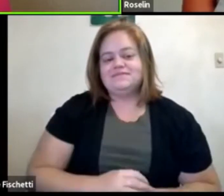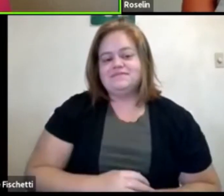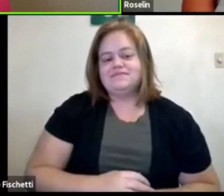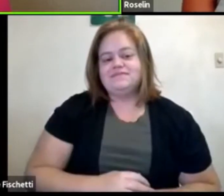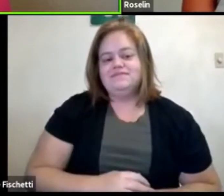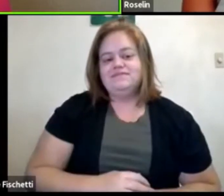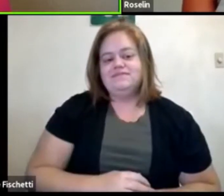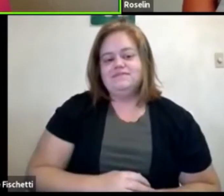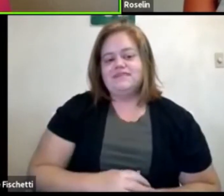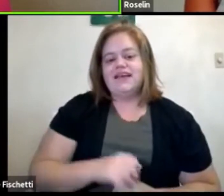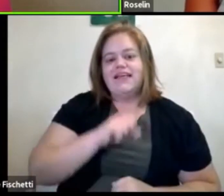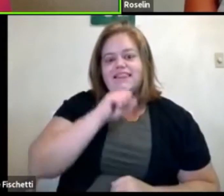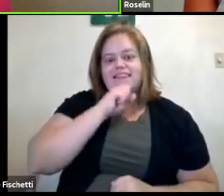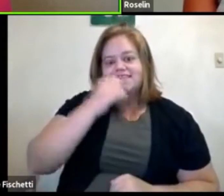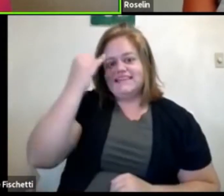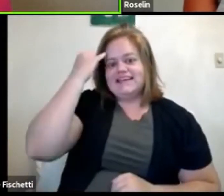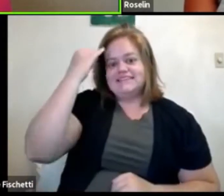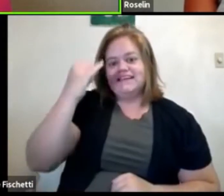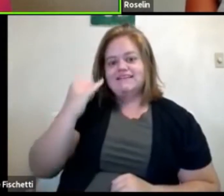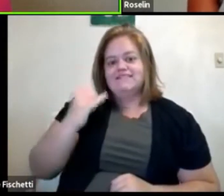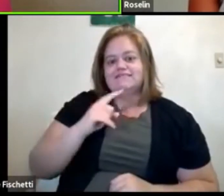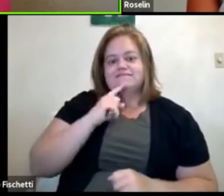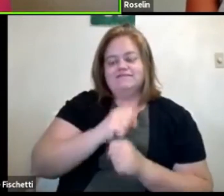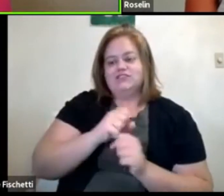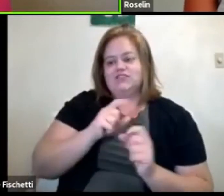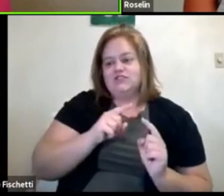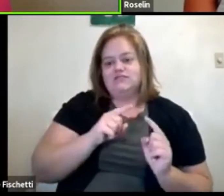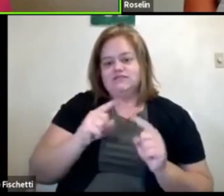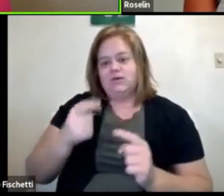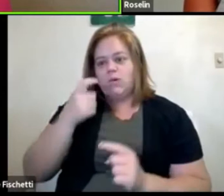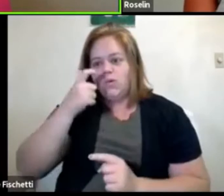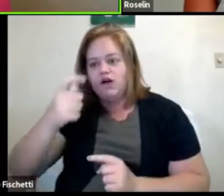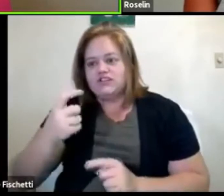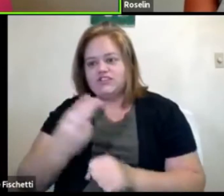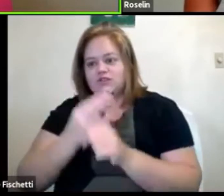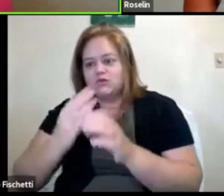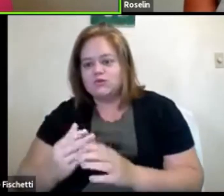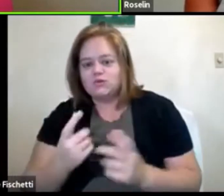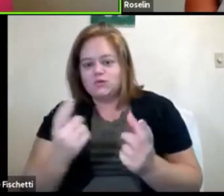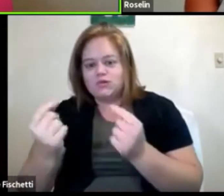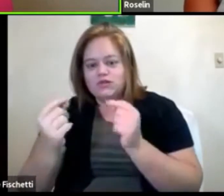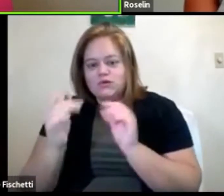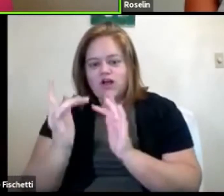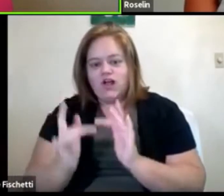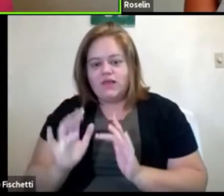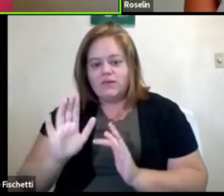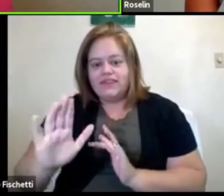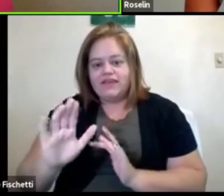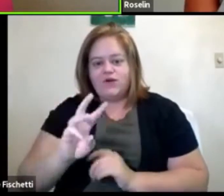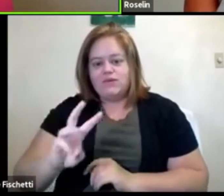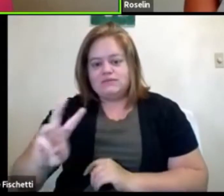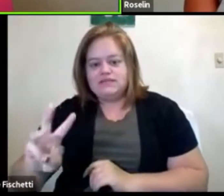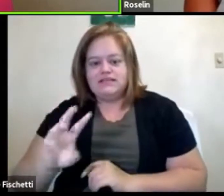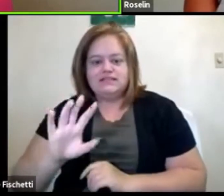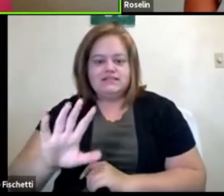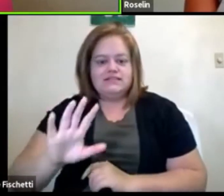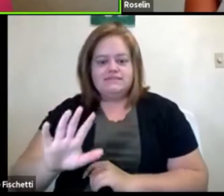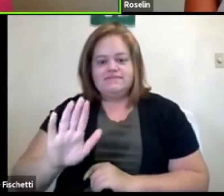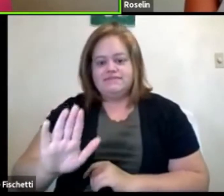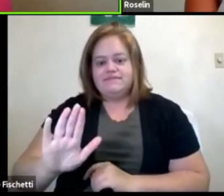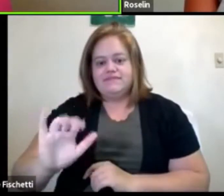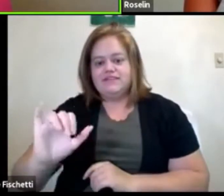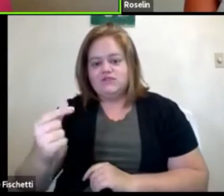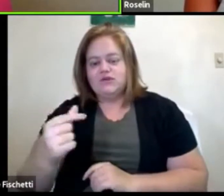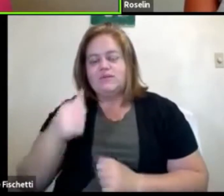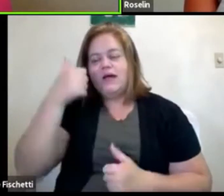you going directly to the consumers to see what they're doing online, to to innovate and do different things. Like I remember